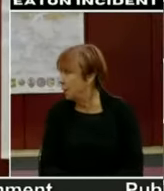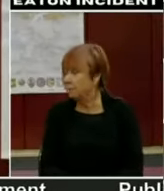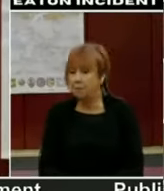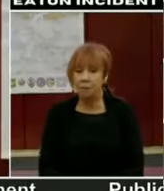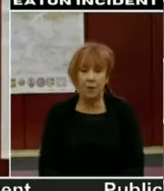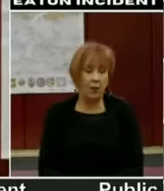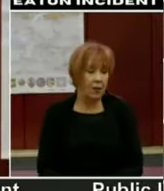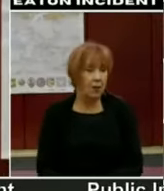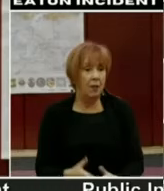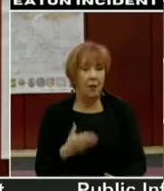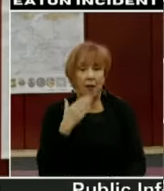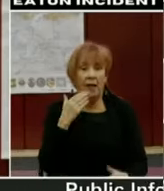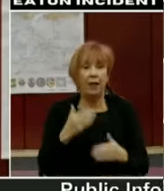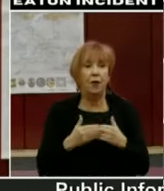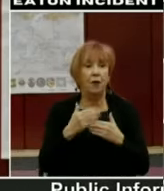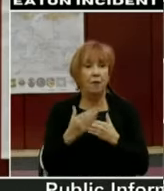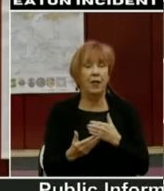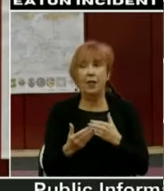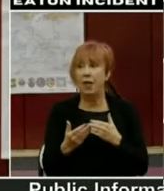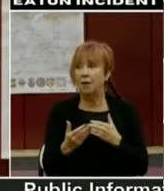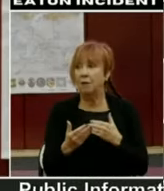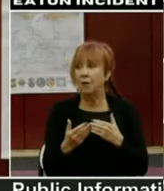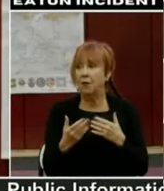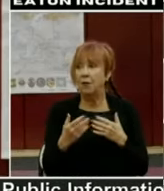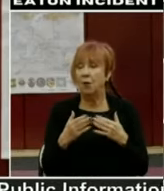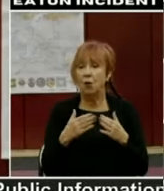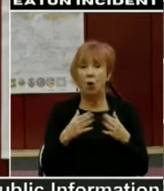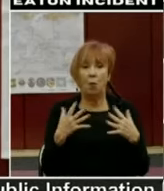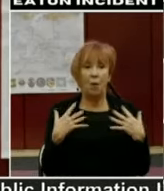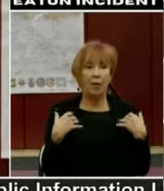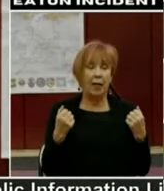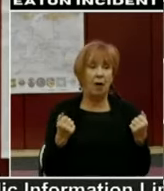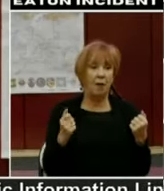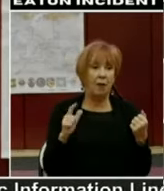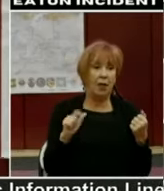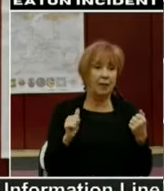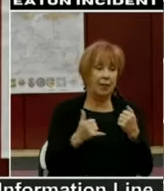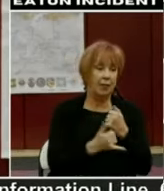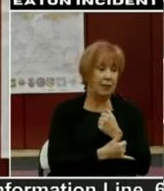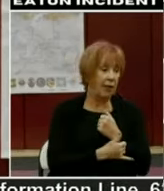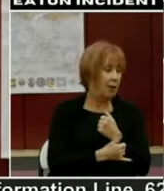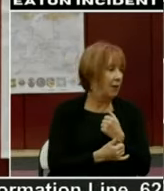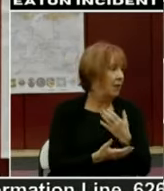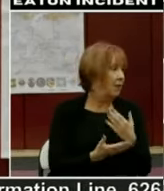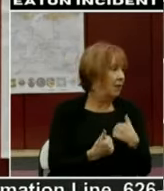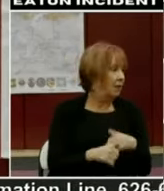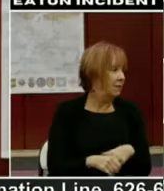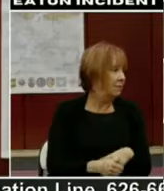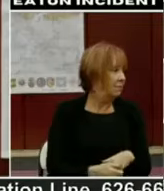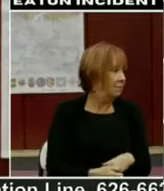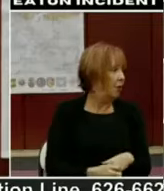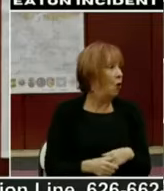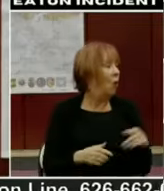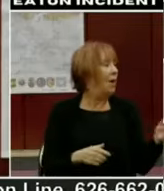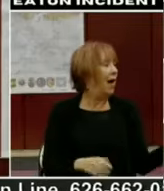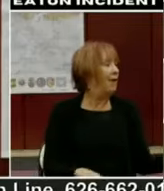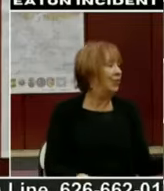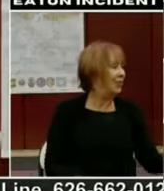Thank you. Next up from our Public Health, Los Angeles County Director of Public Health, Dr. Barbara Ferreira.